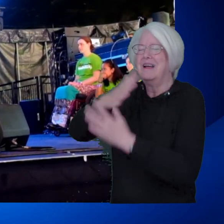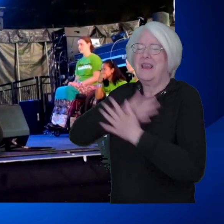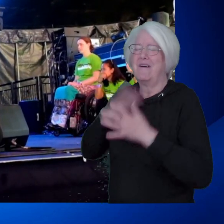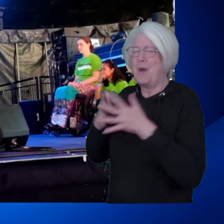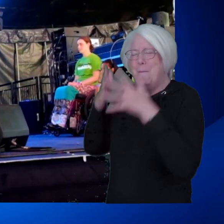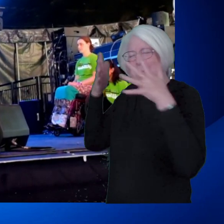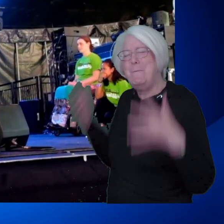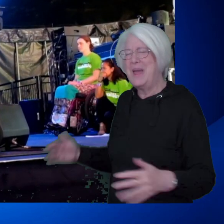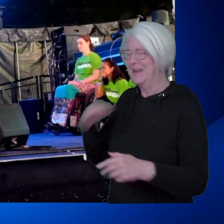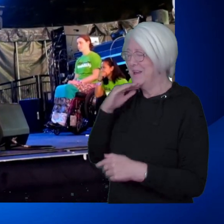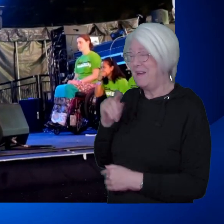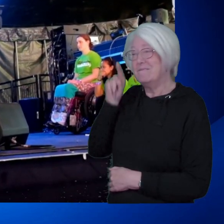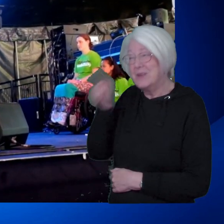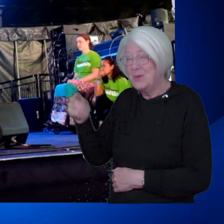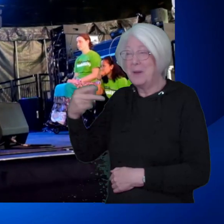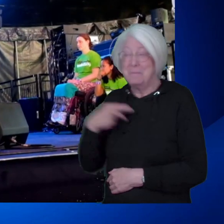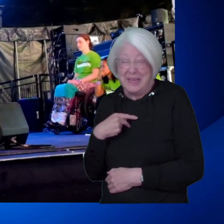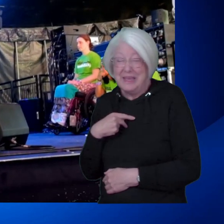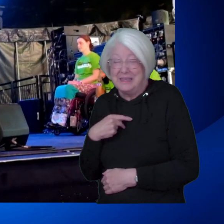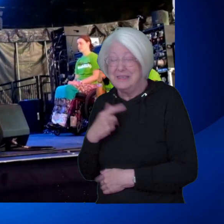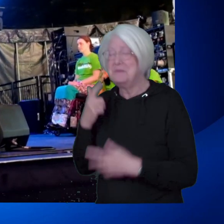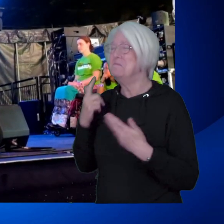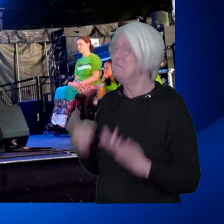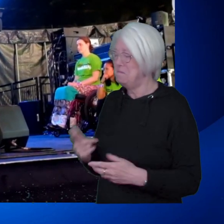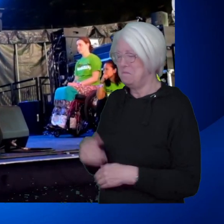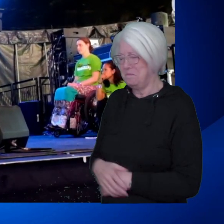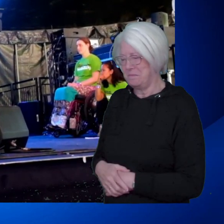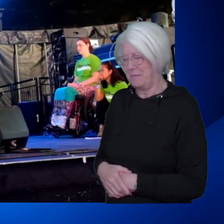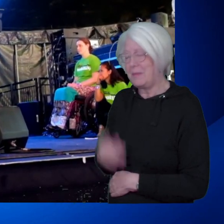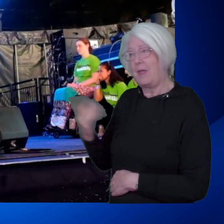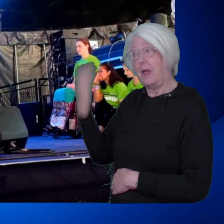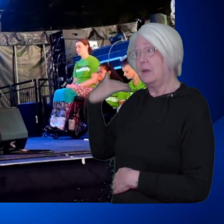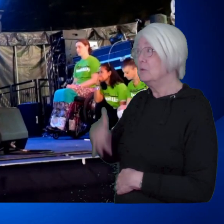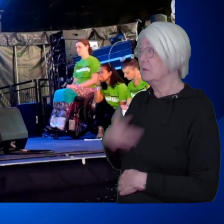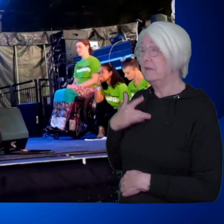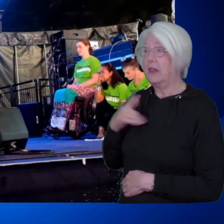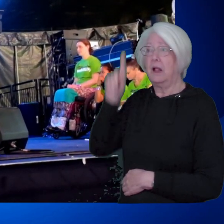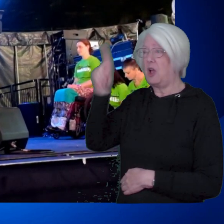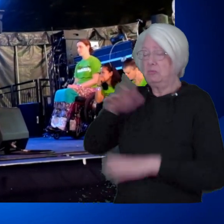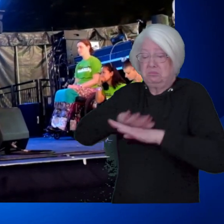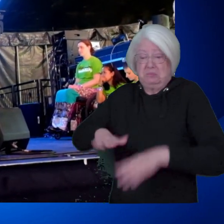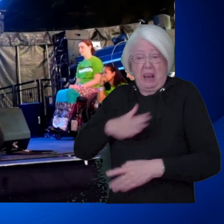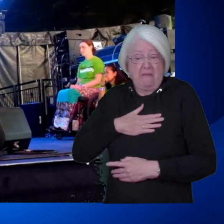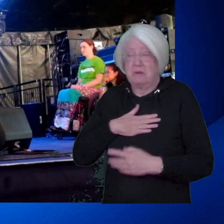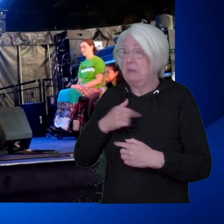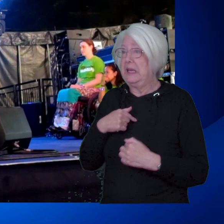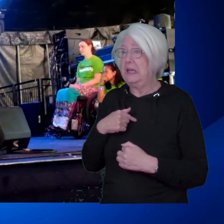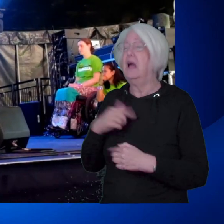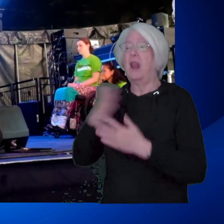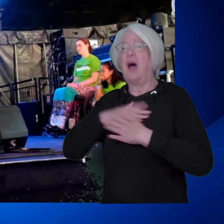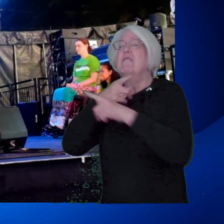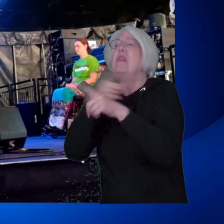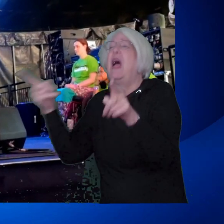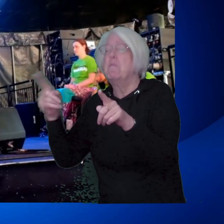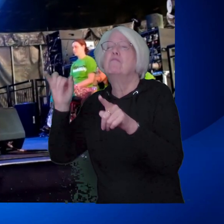is big enough for you and me. I used to feel that God didn't love me as much as other